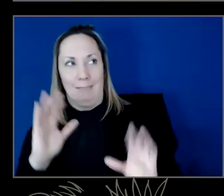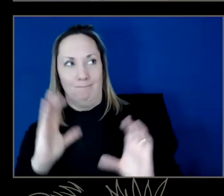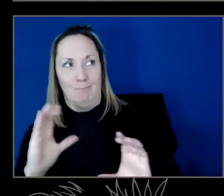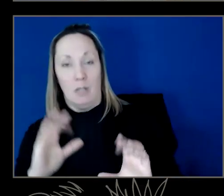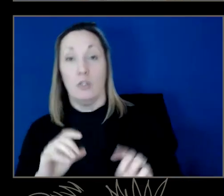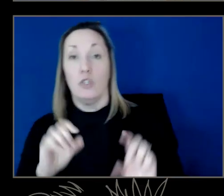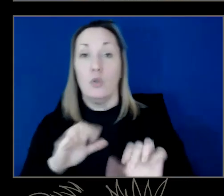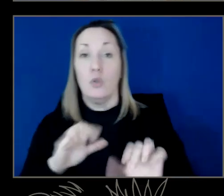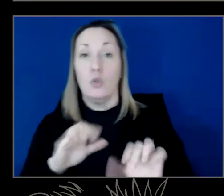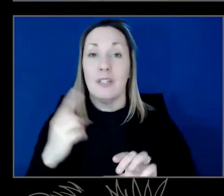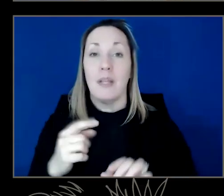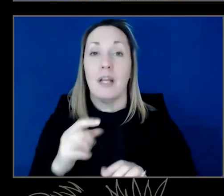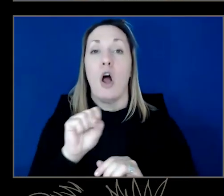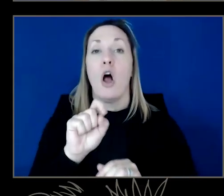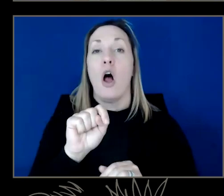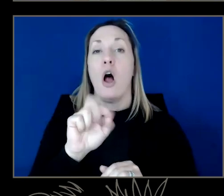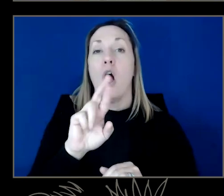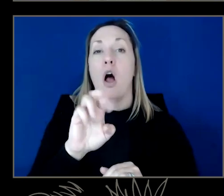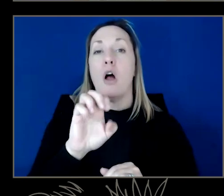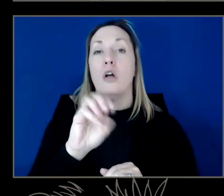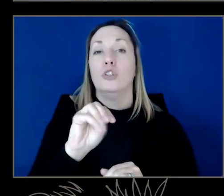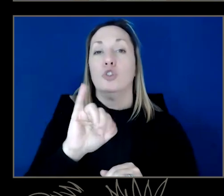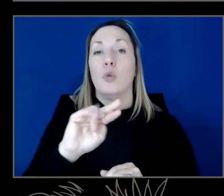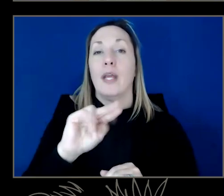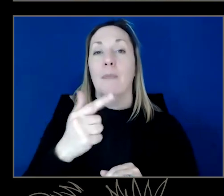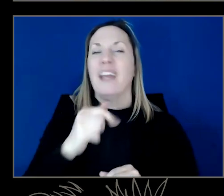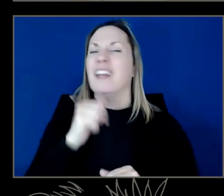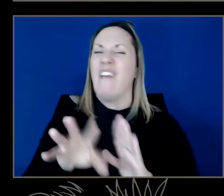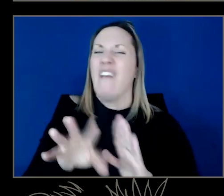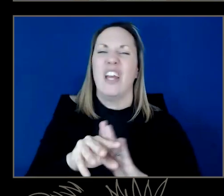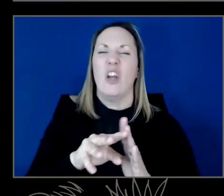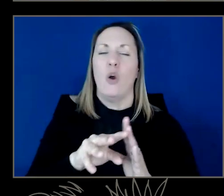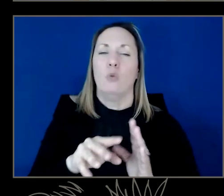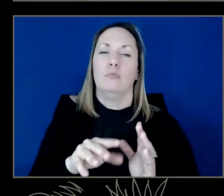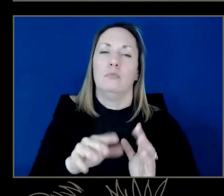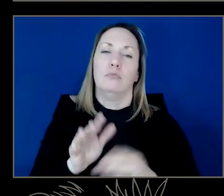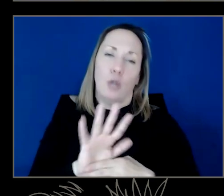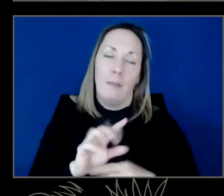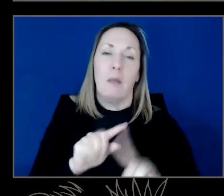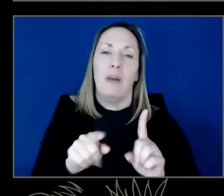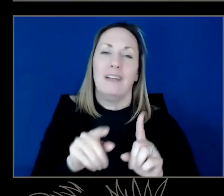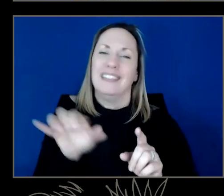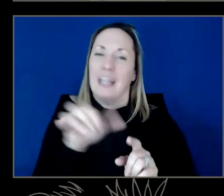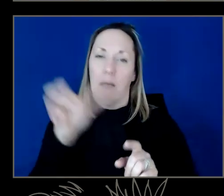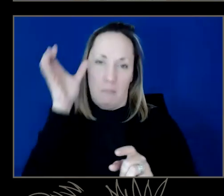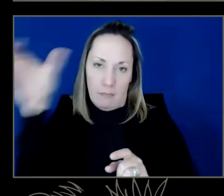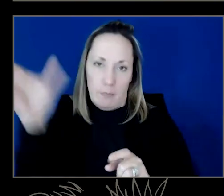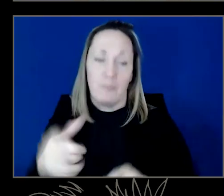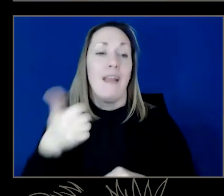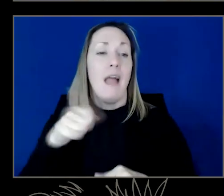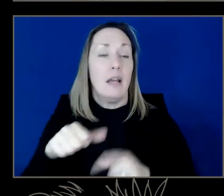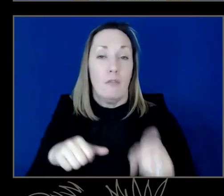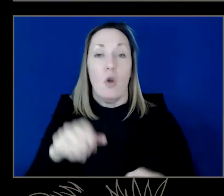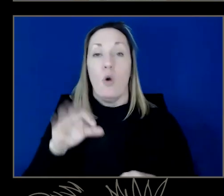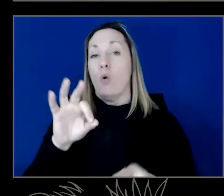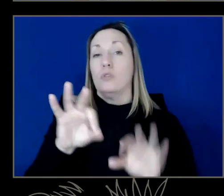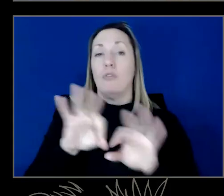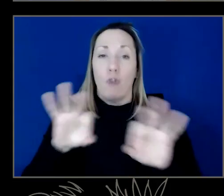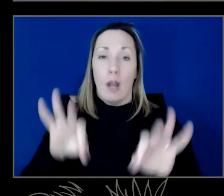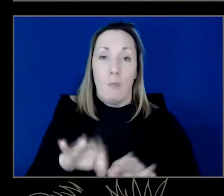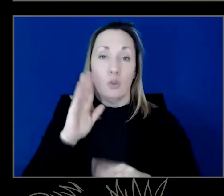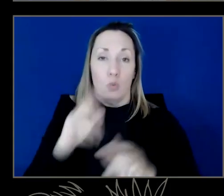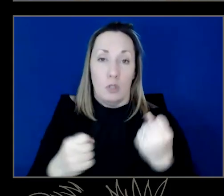actually do something called streaming. And don't think like video streaming, although kind of the same idea. Any of these frameworks will support it, except